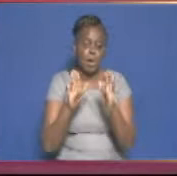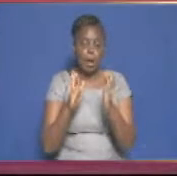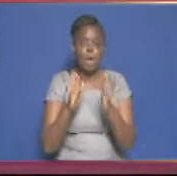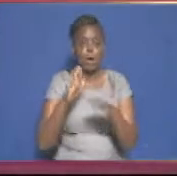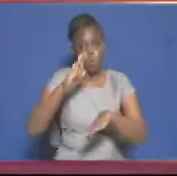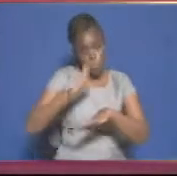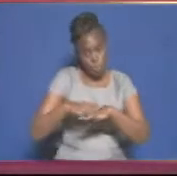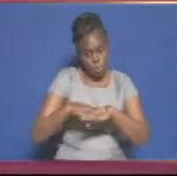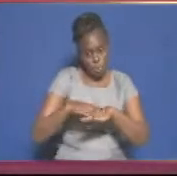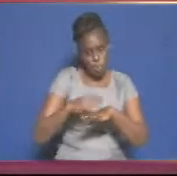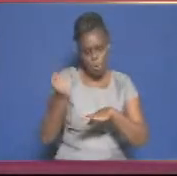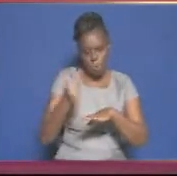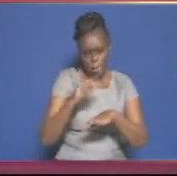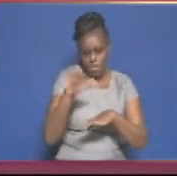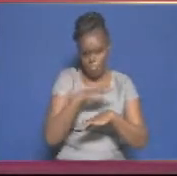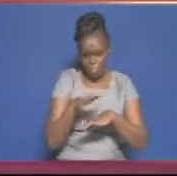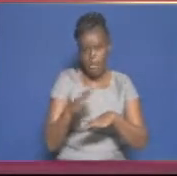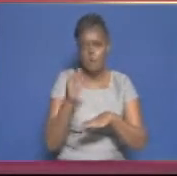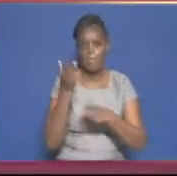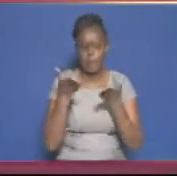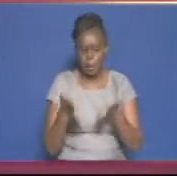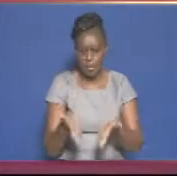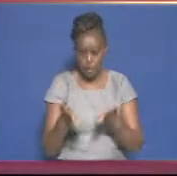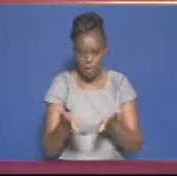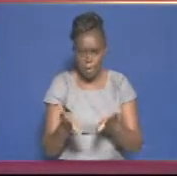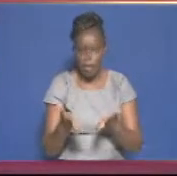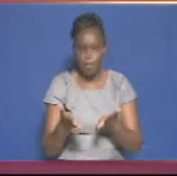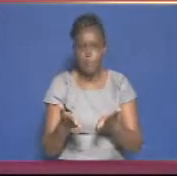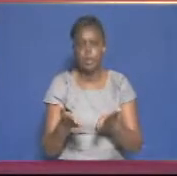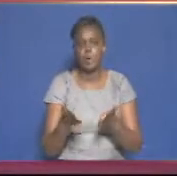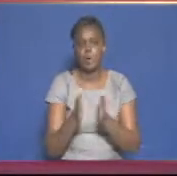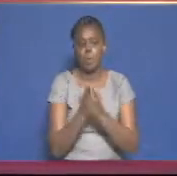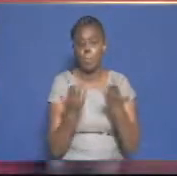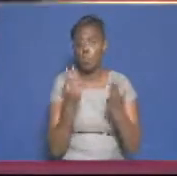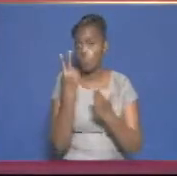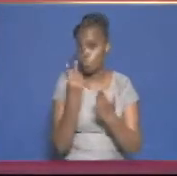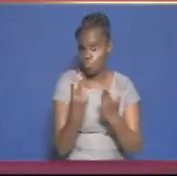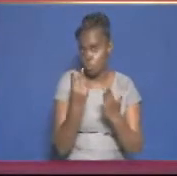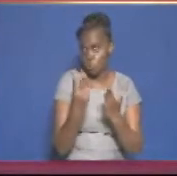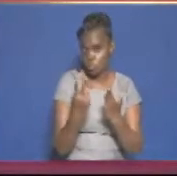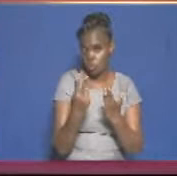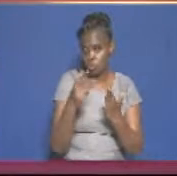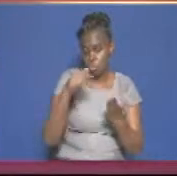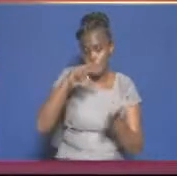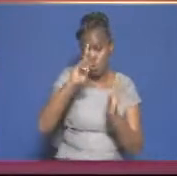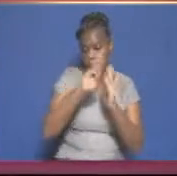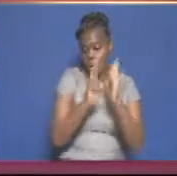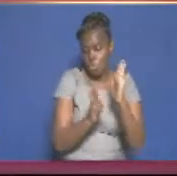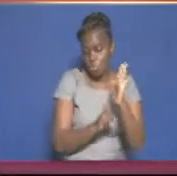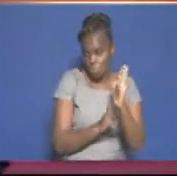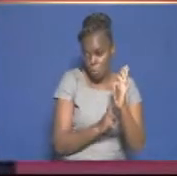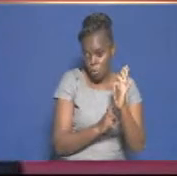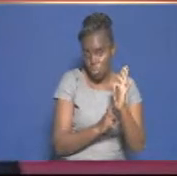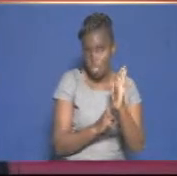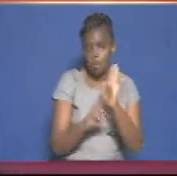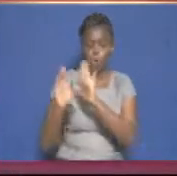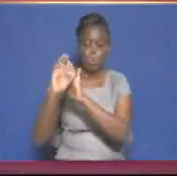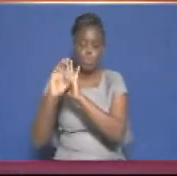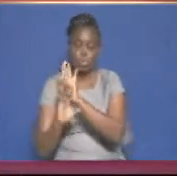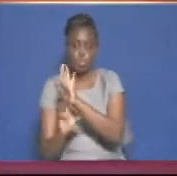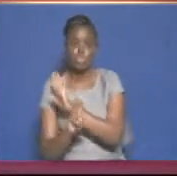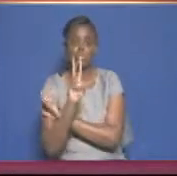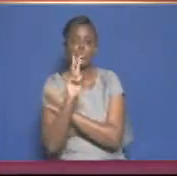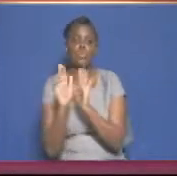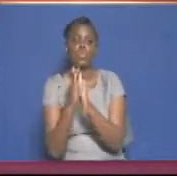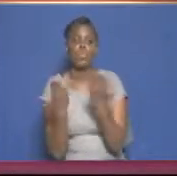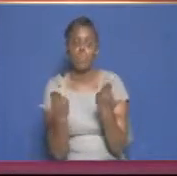parliament. And he told me, Mr. Speaker, you should not miss two books. This is the standing order and the constitution.